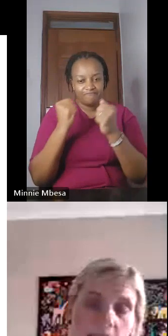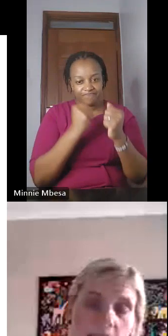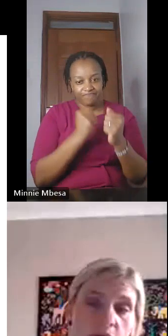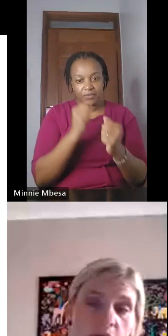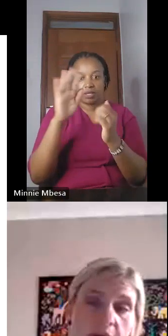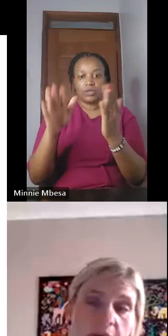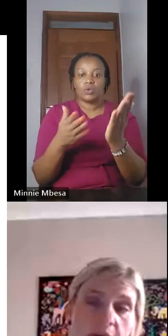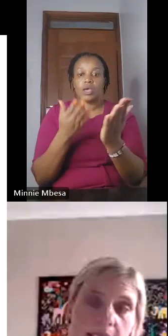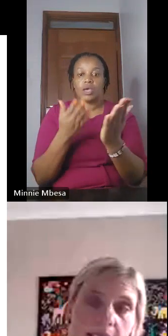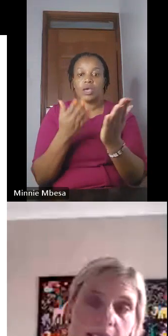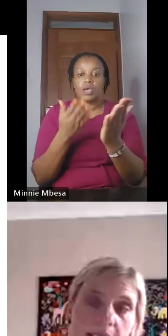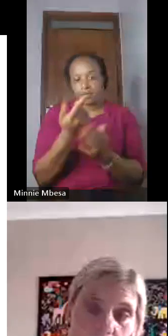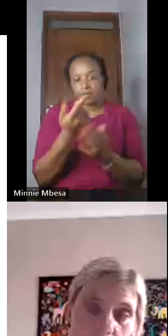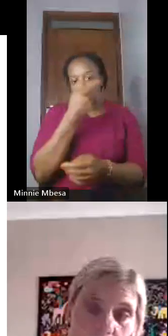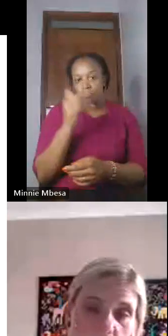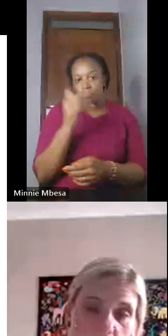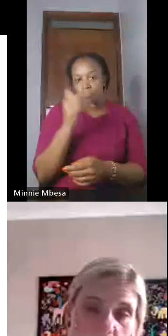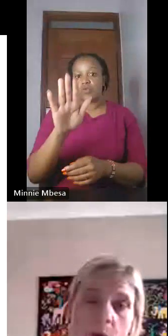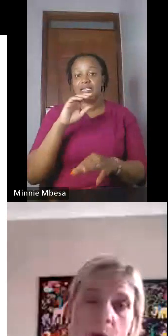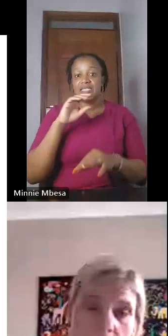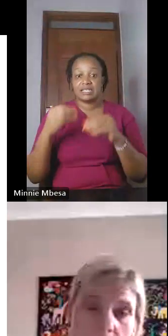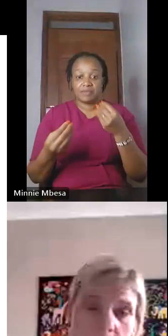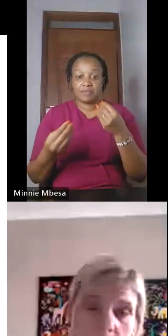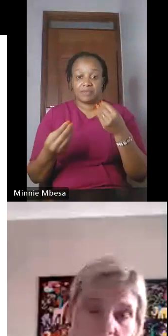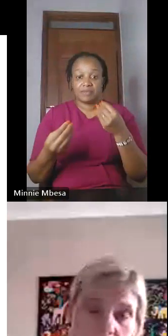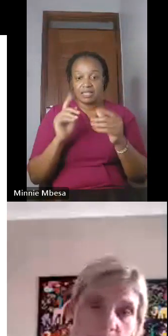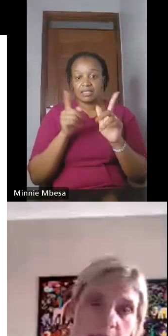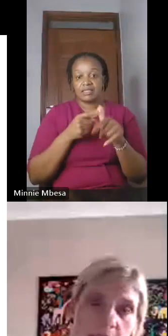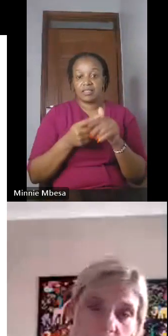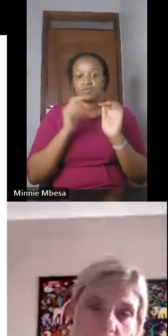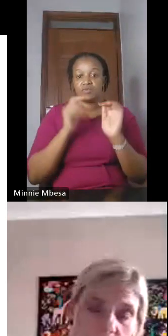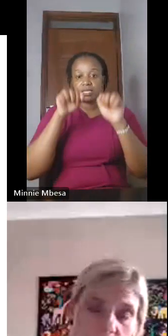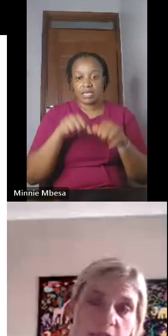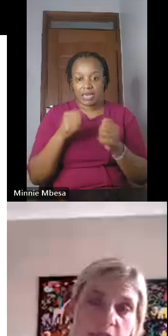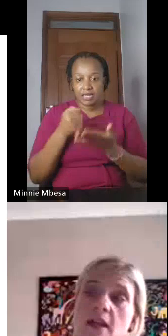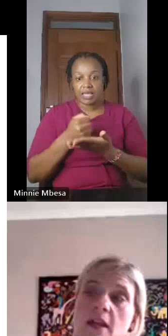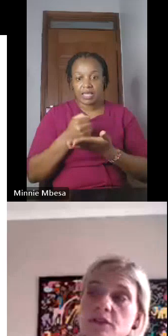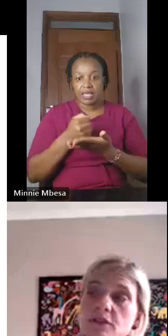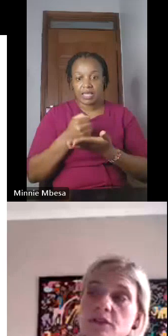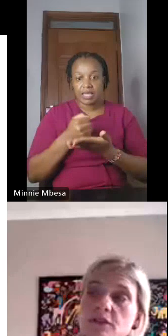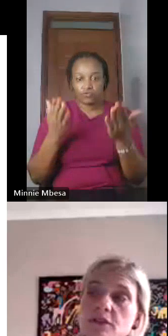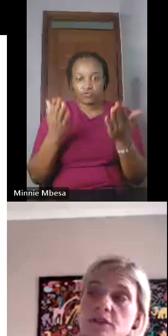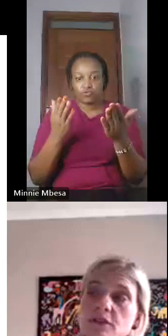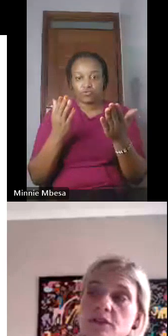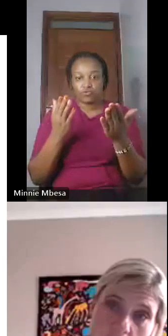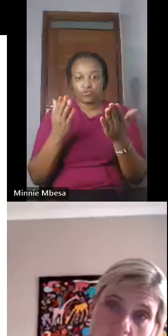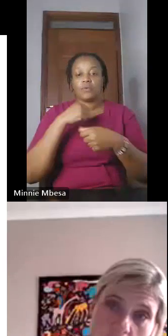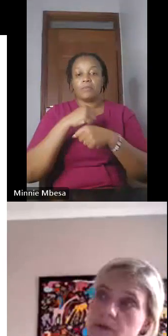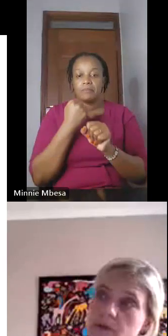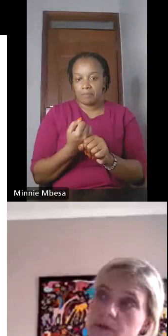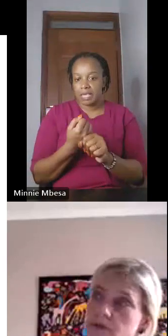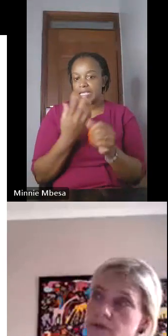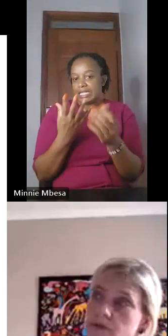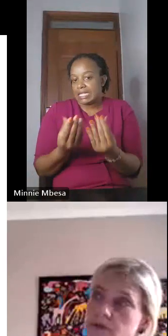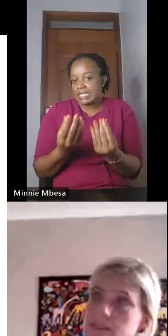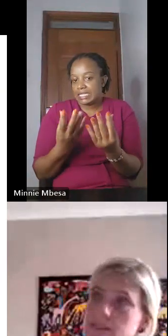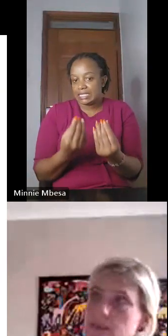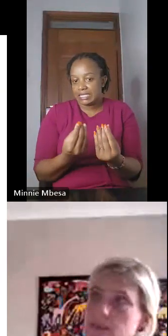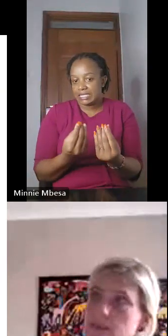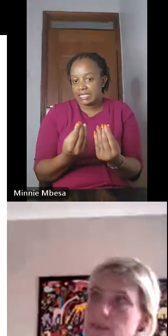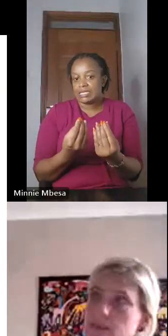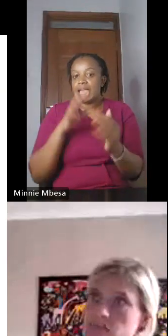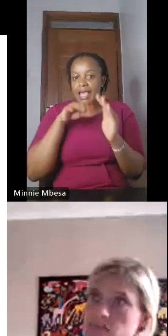disability, so that we can help you or make the necessary accommodations to ensure that you are able to